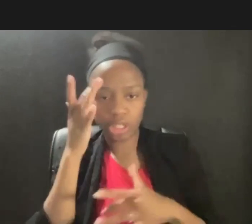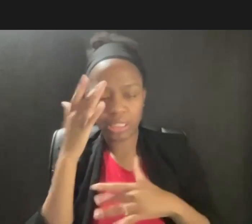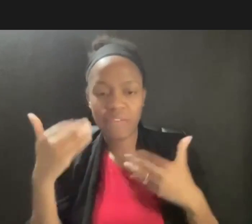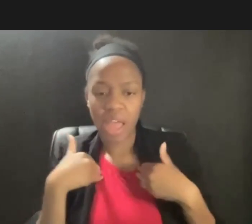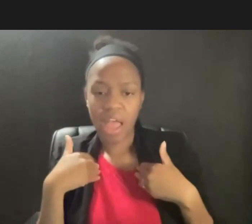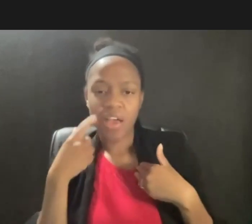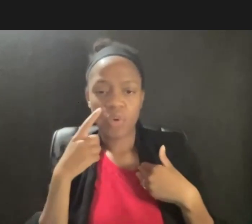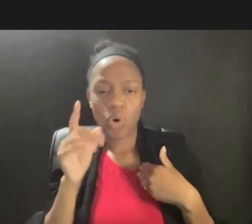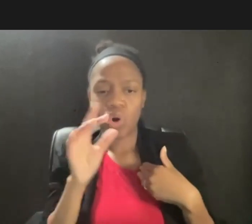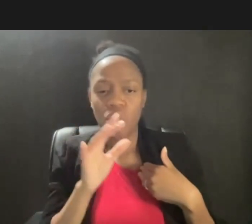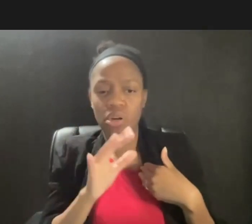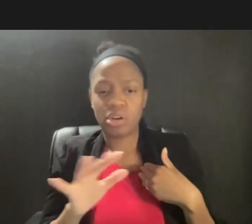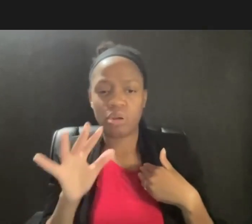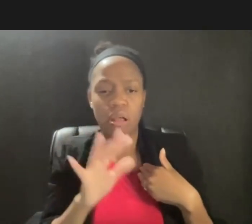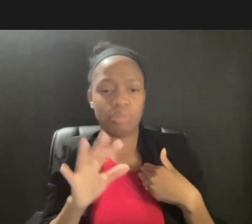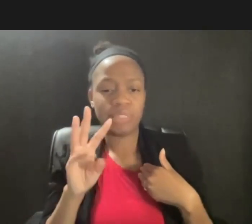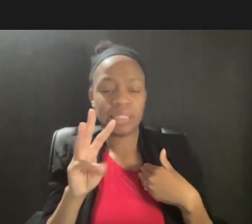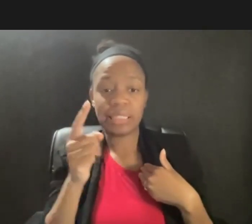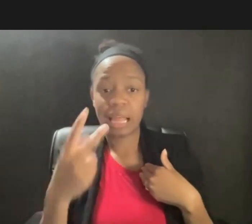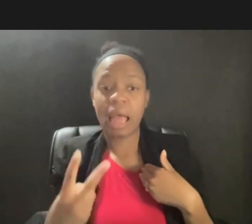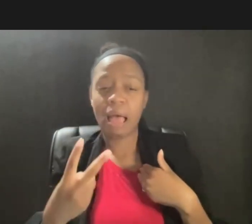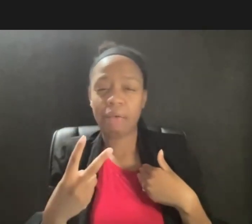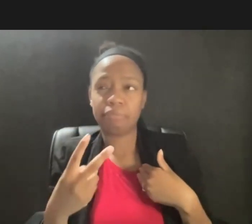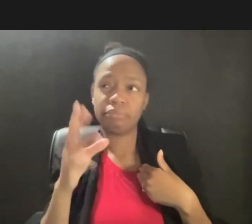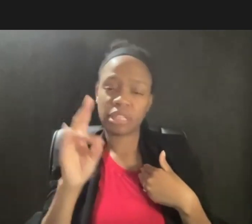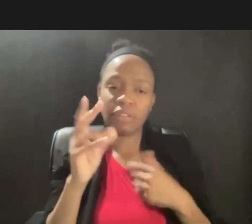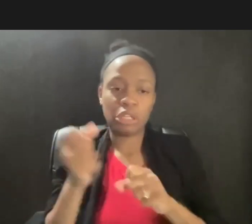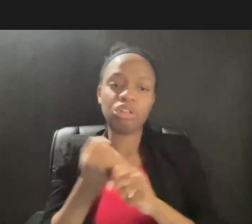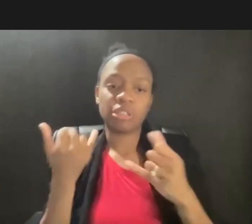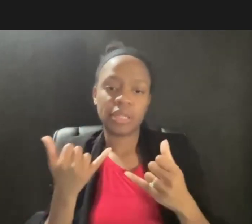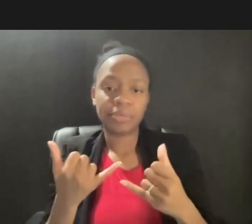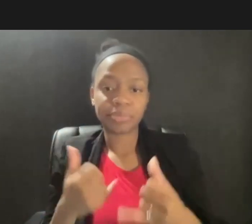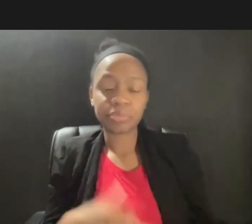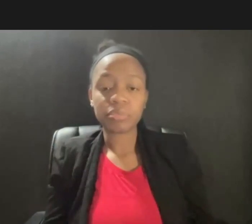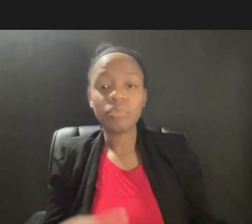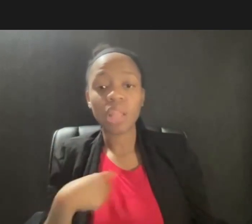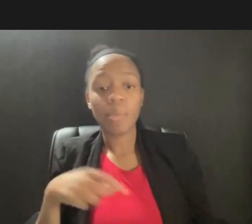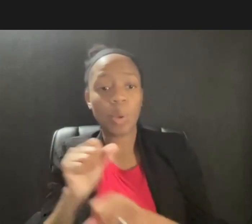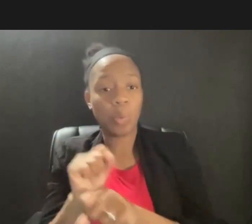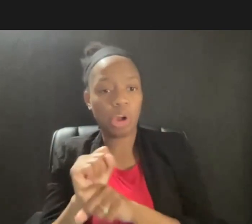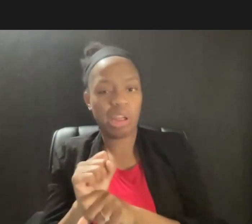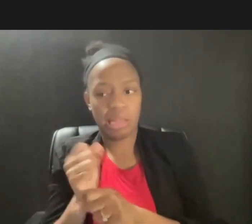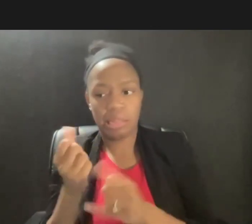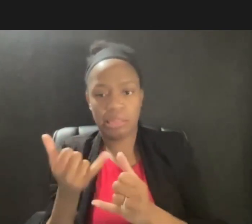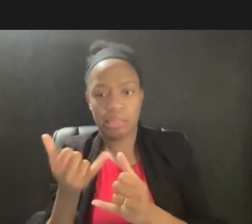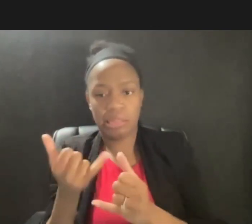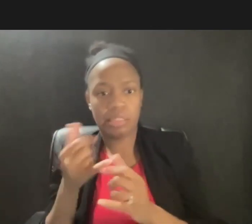about 6.5 years now, 7 years now. But I've been working in this field for